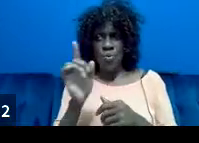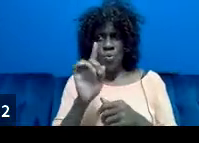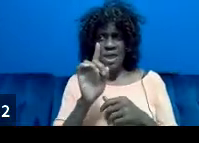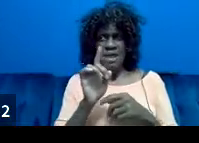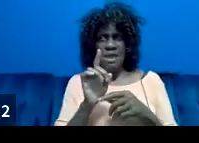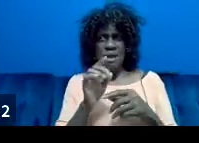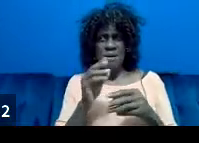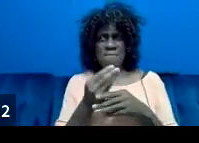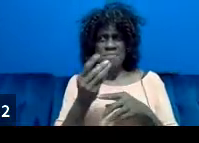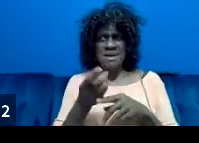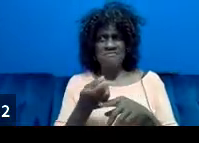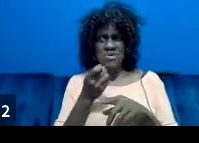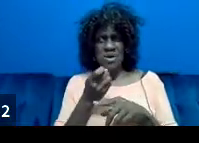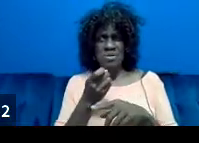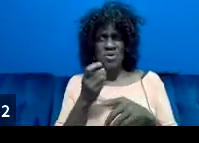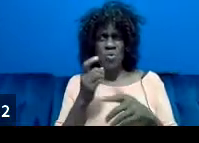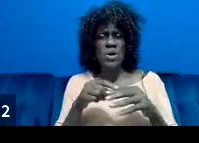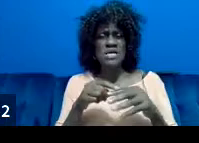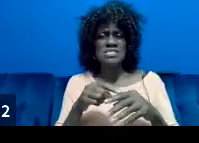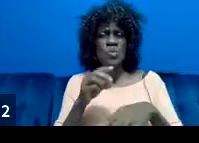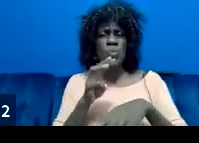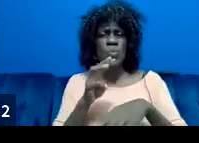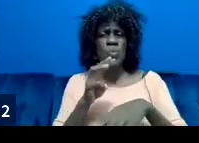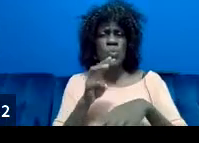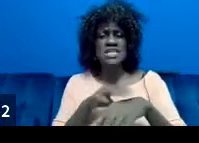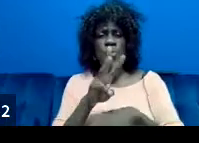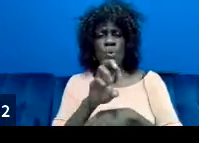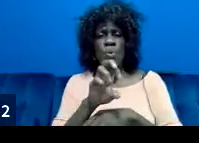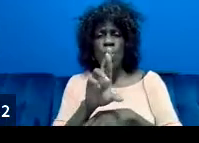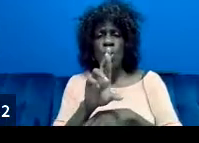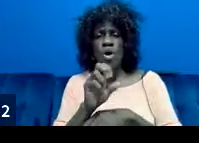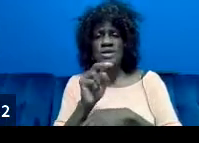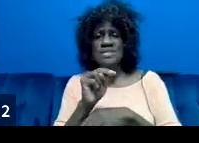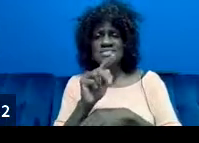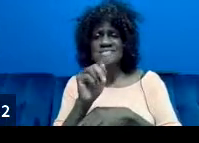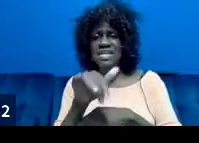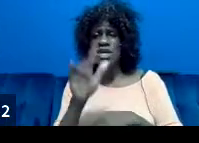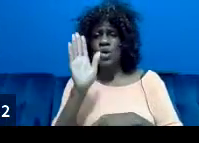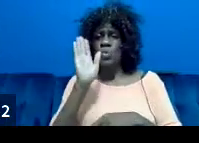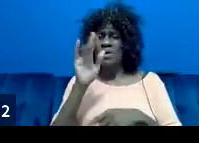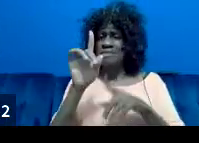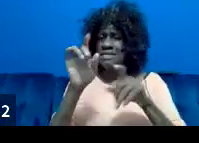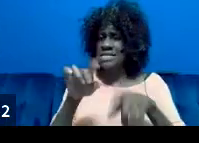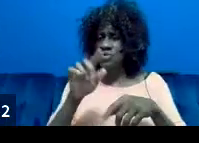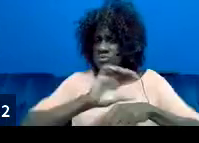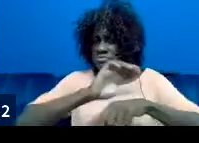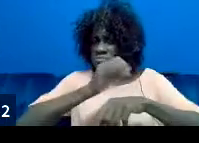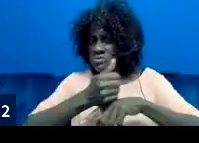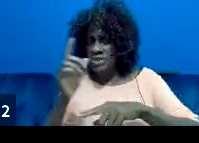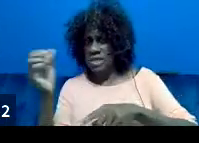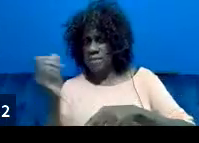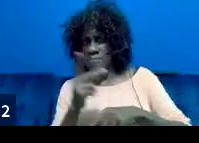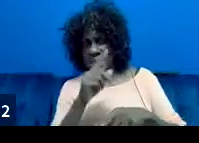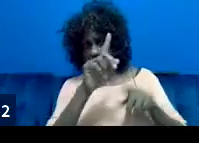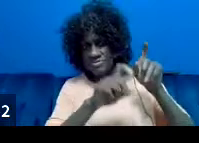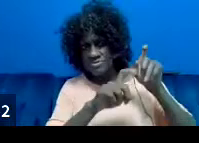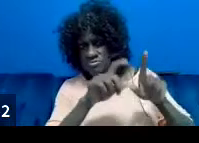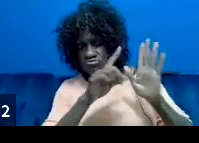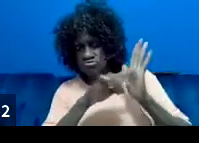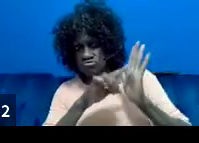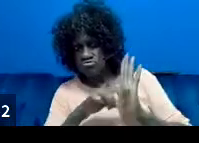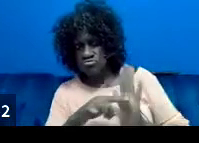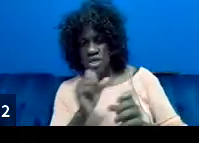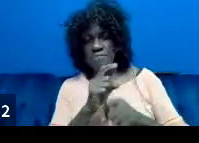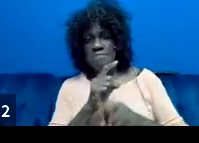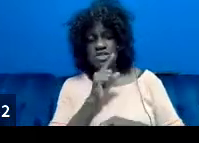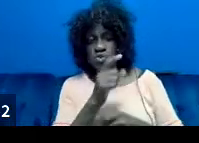surface from, and what is the warranties, and will they test it upon installation, and will they come back and test it periodically to make sure